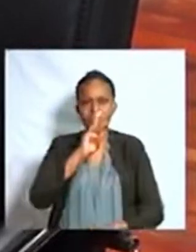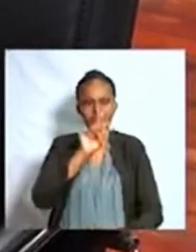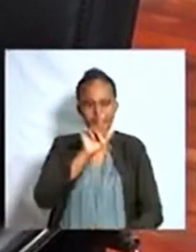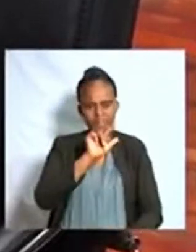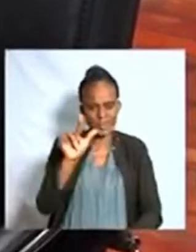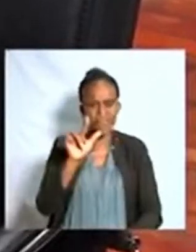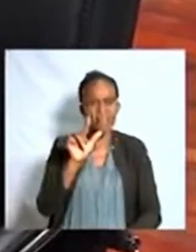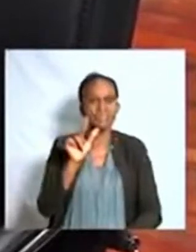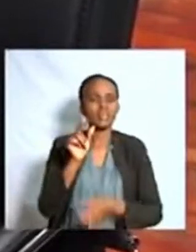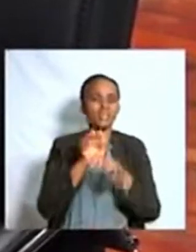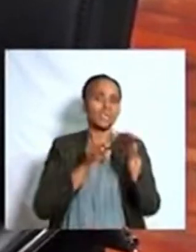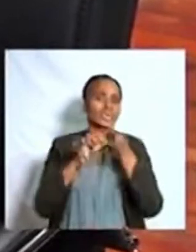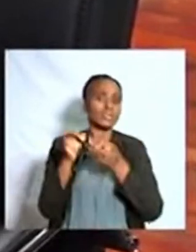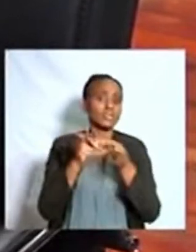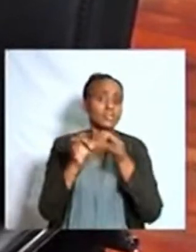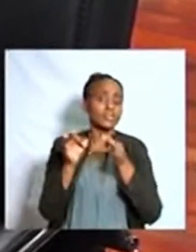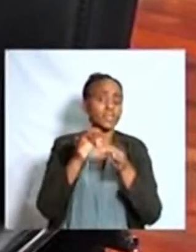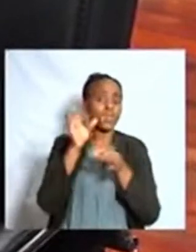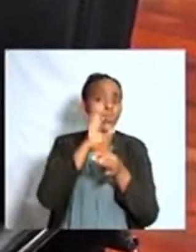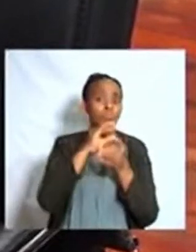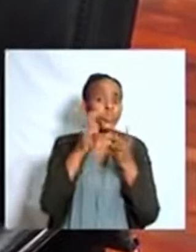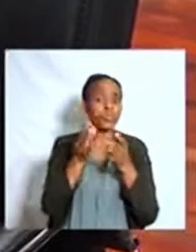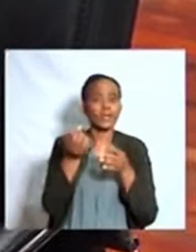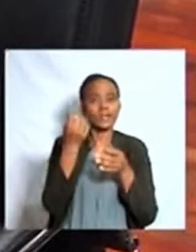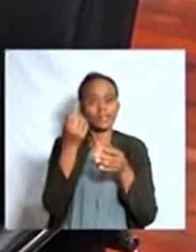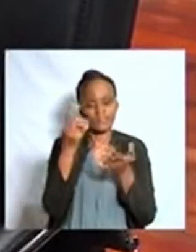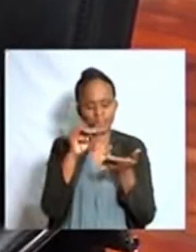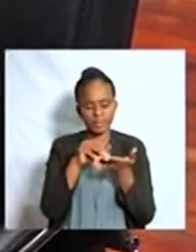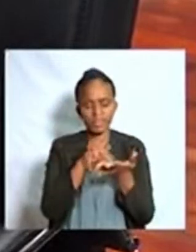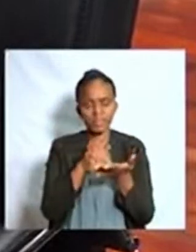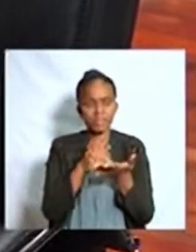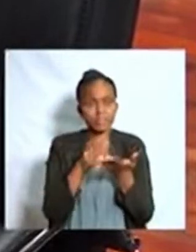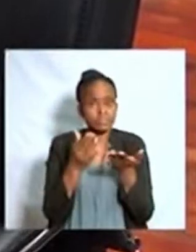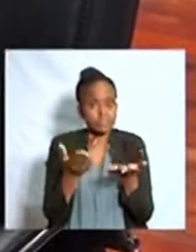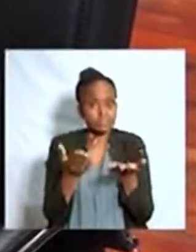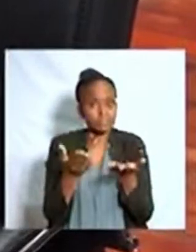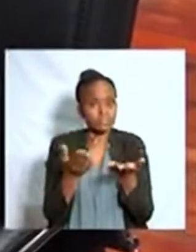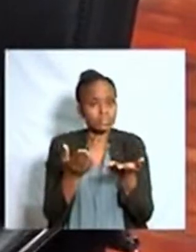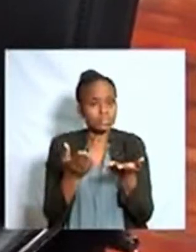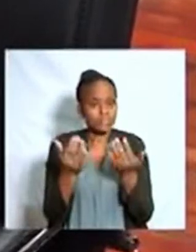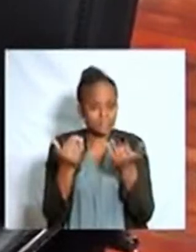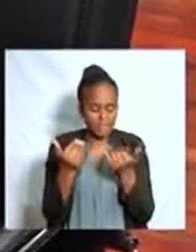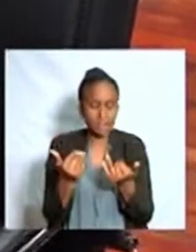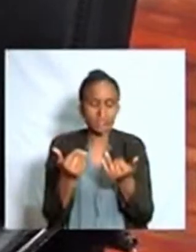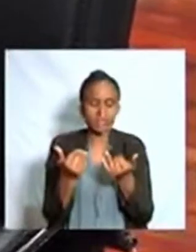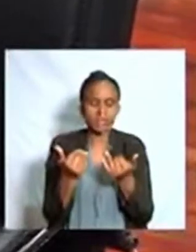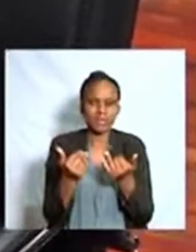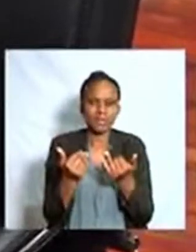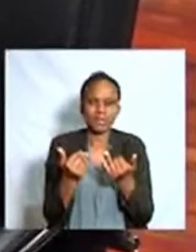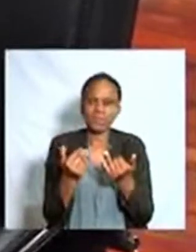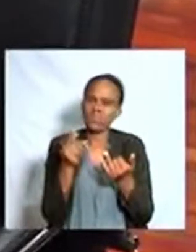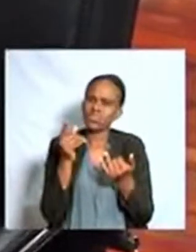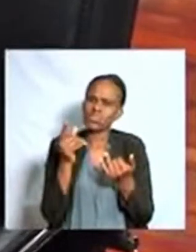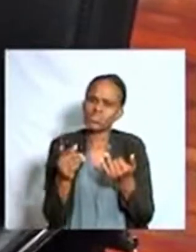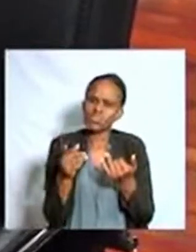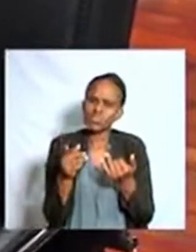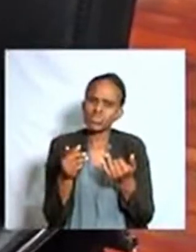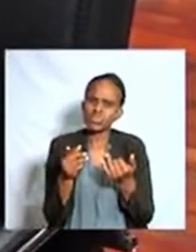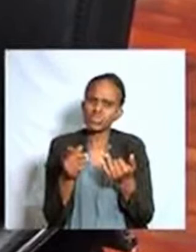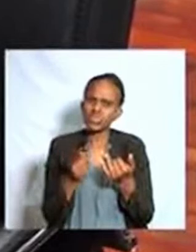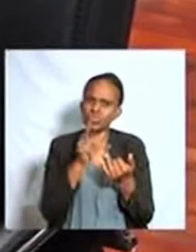as you have stated, 11 million, not so. So now, what made you